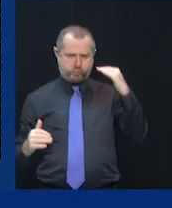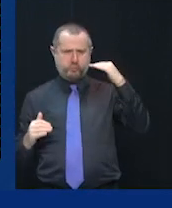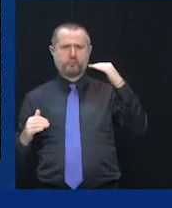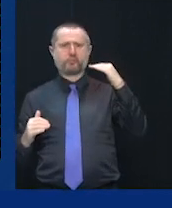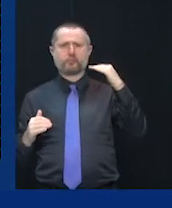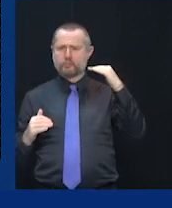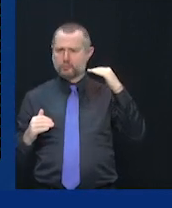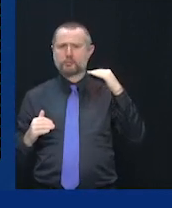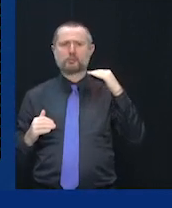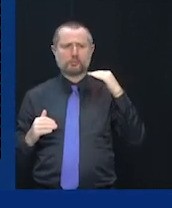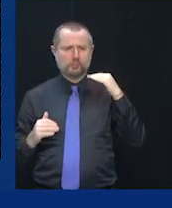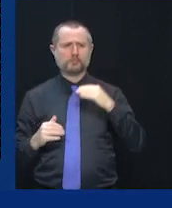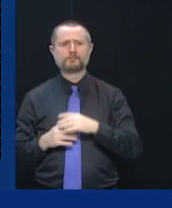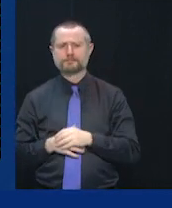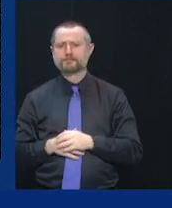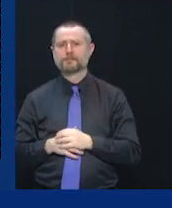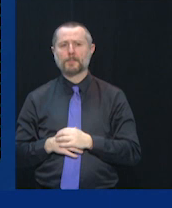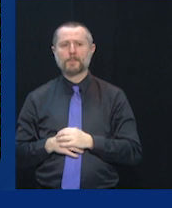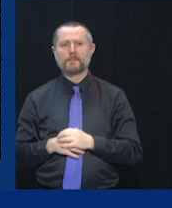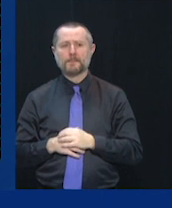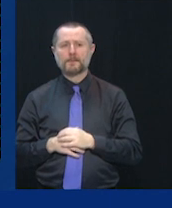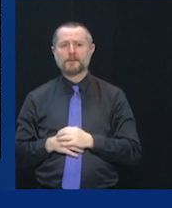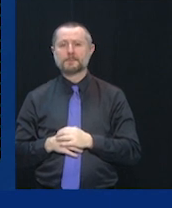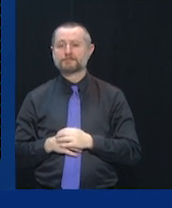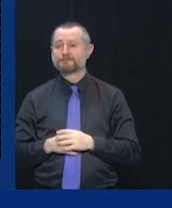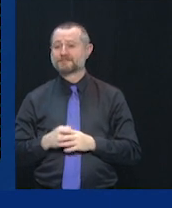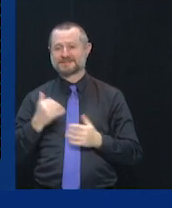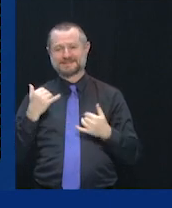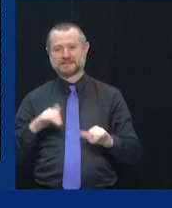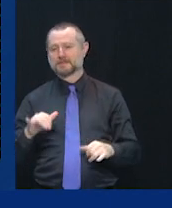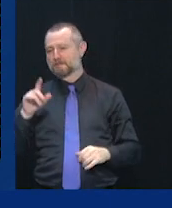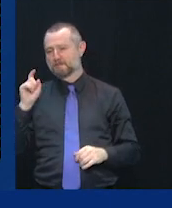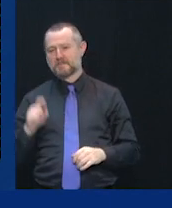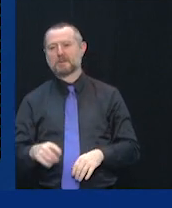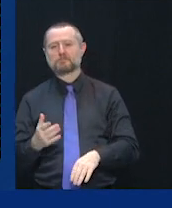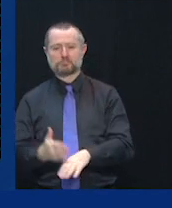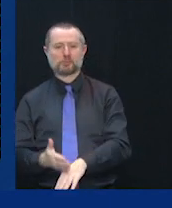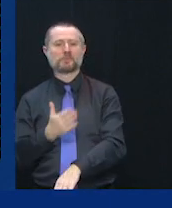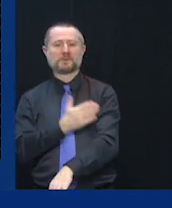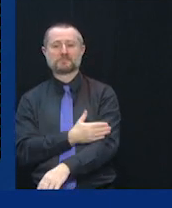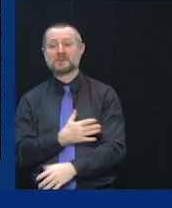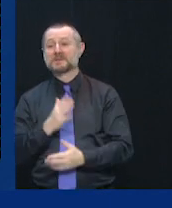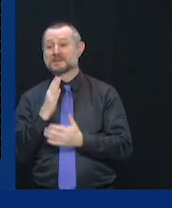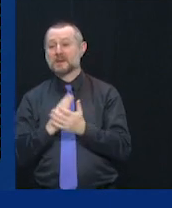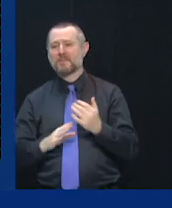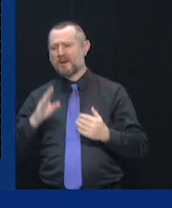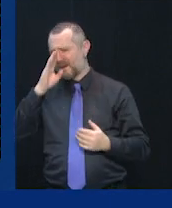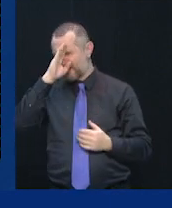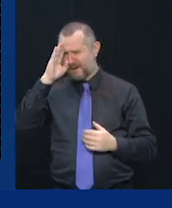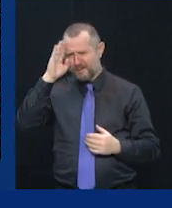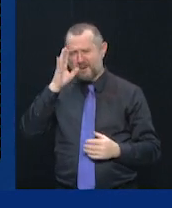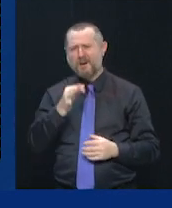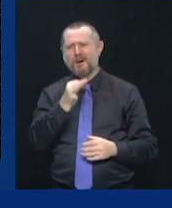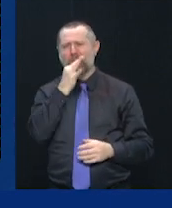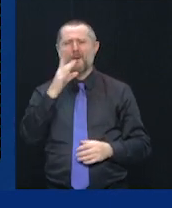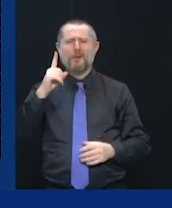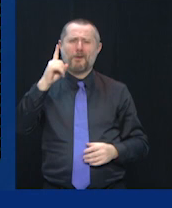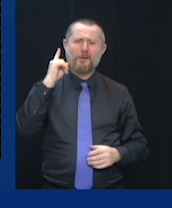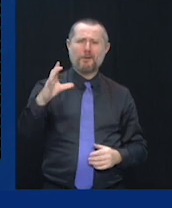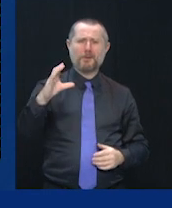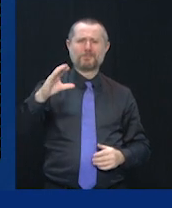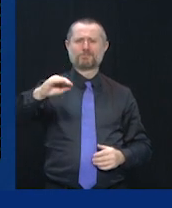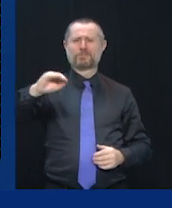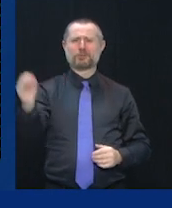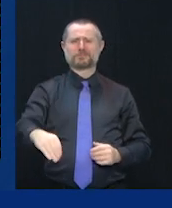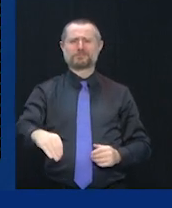and this still has to be addressed. You have some hospitals that are at 100%, and then